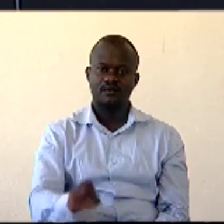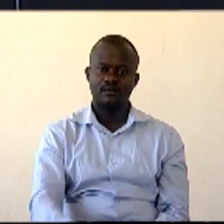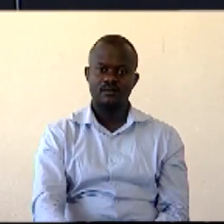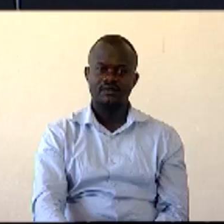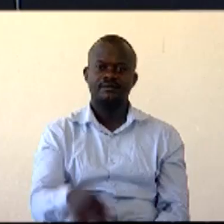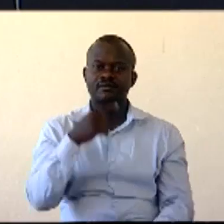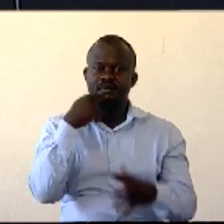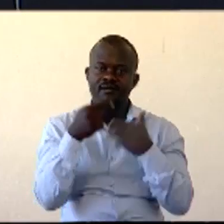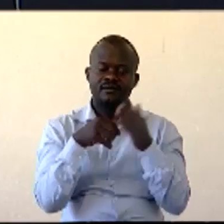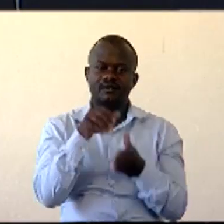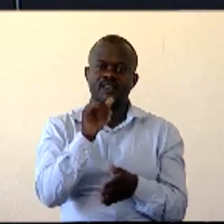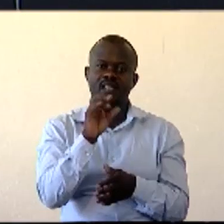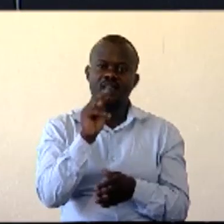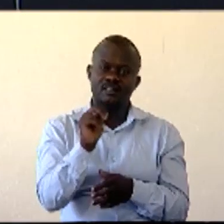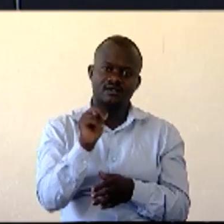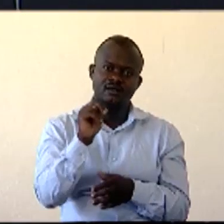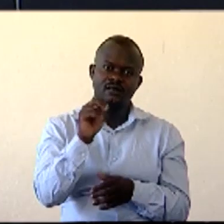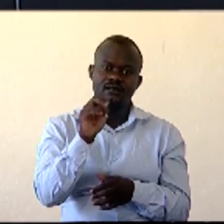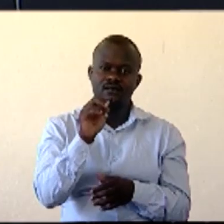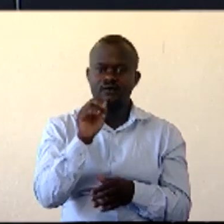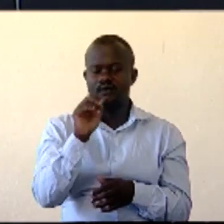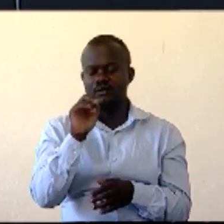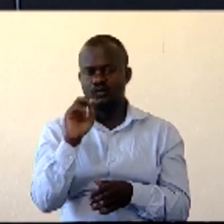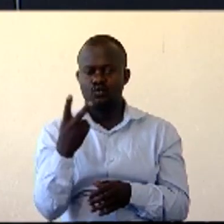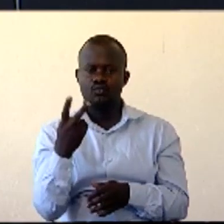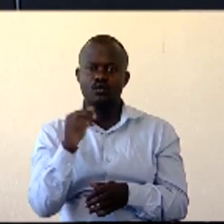This is iron 2 chloride.